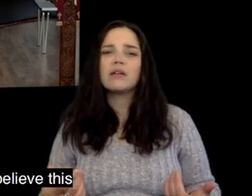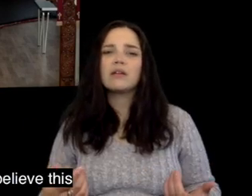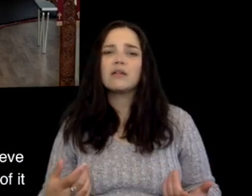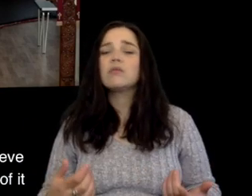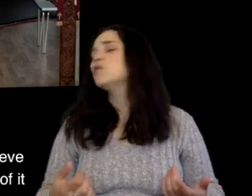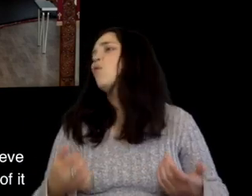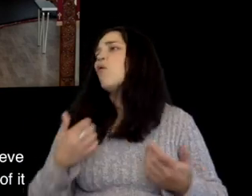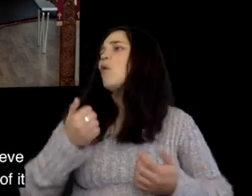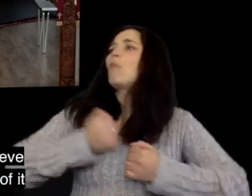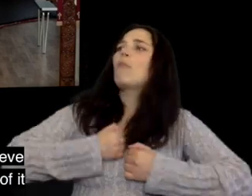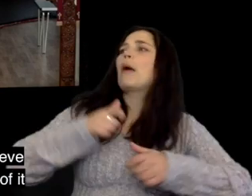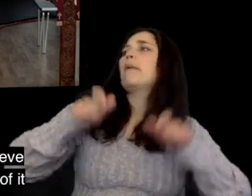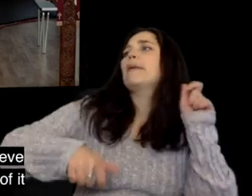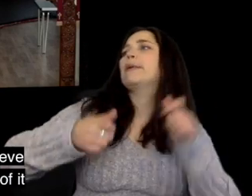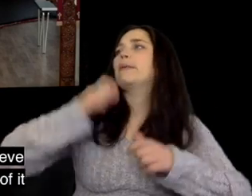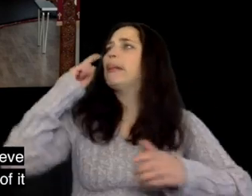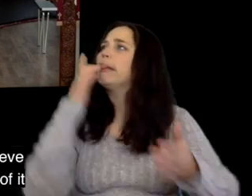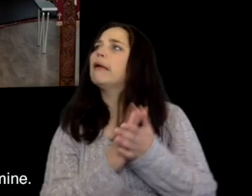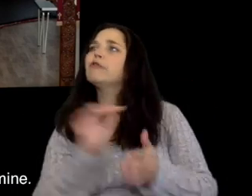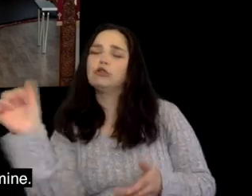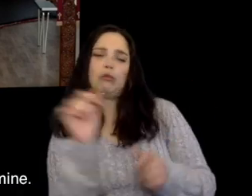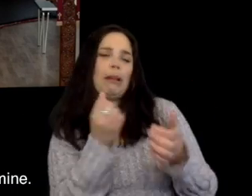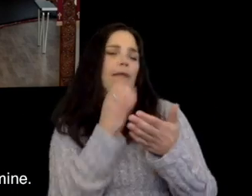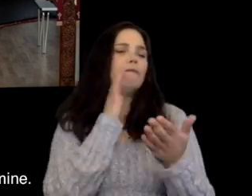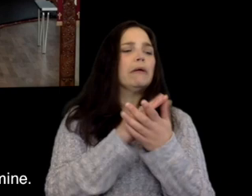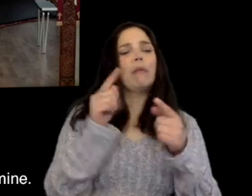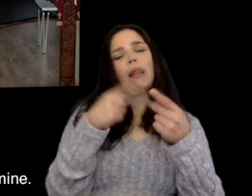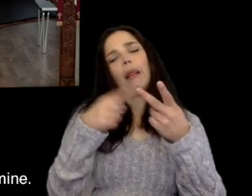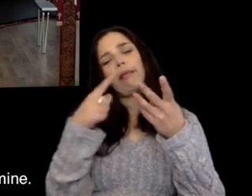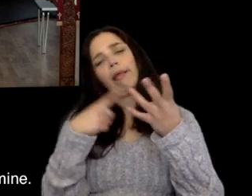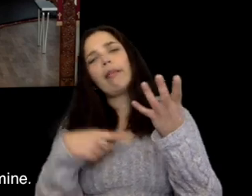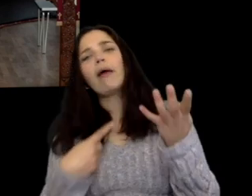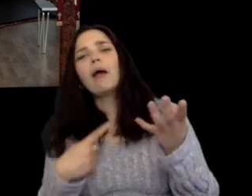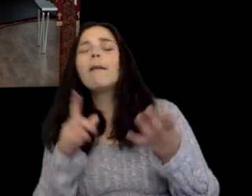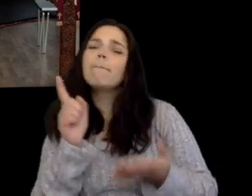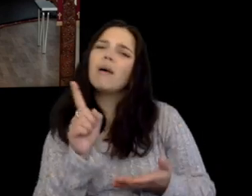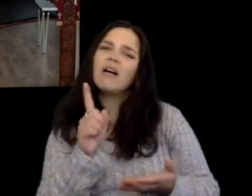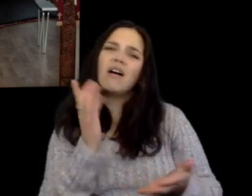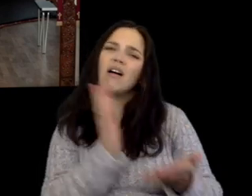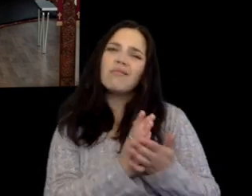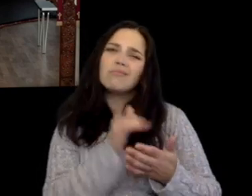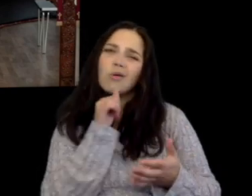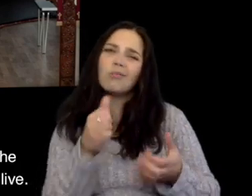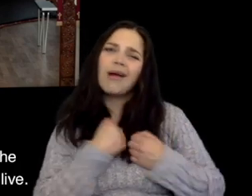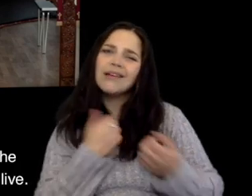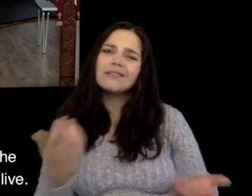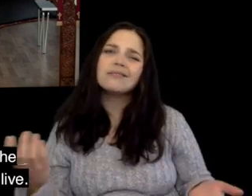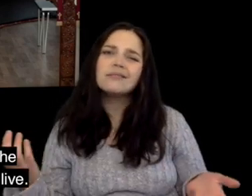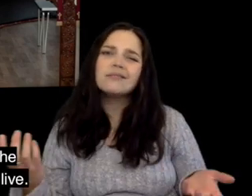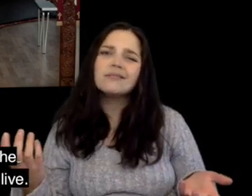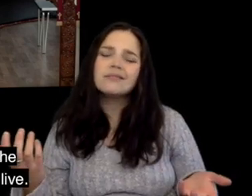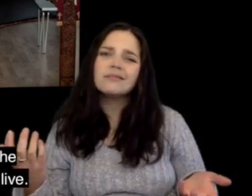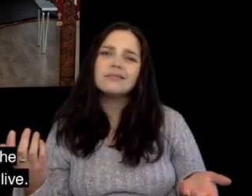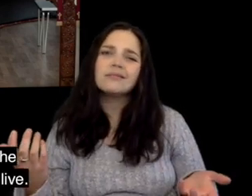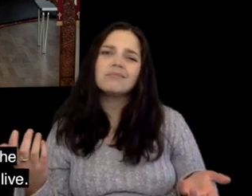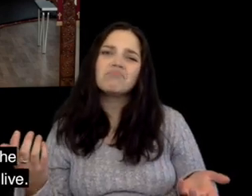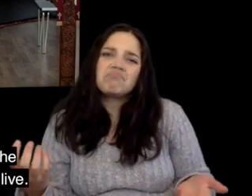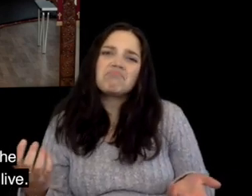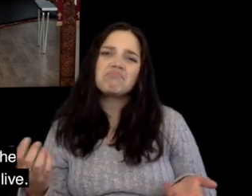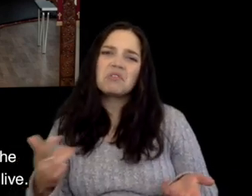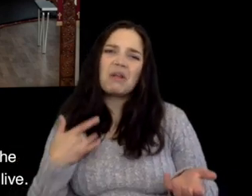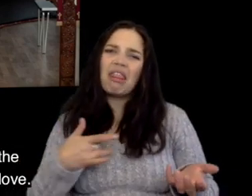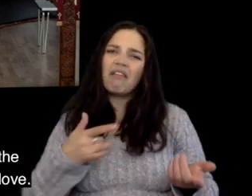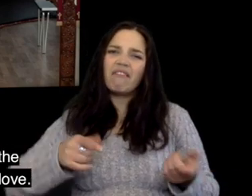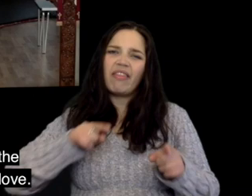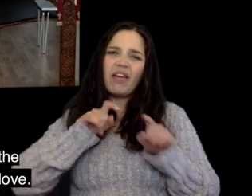you were my people and you loved me and you believed this and you should believe that and all the rest of it. But you just weren't mine. You